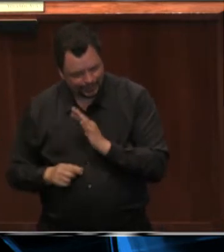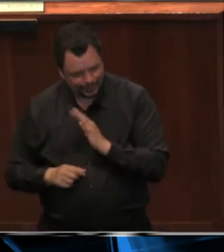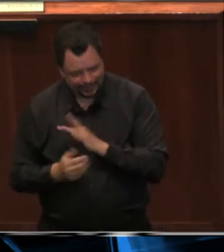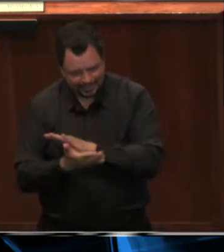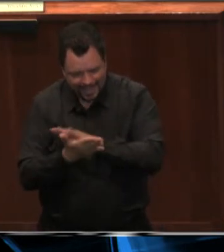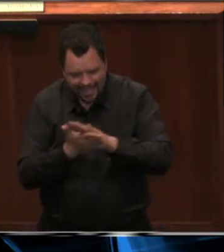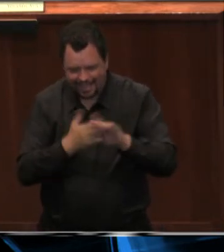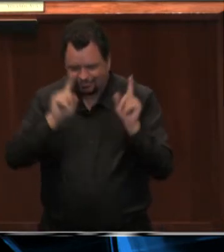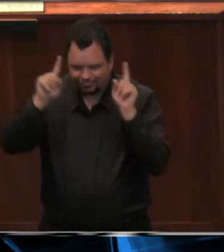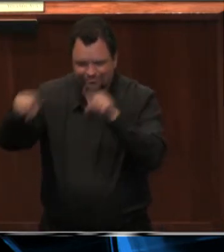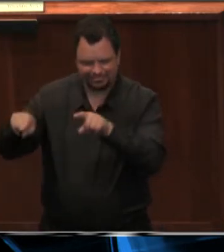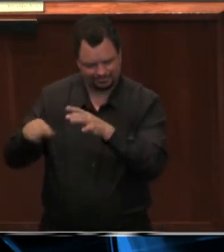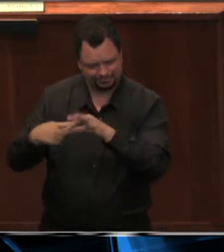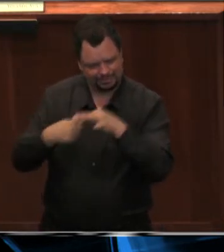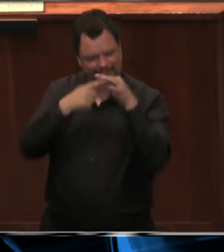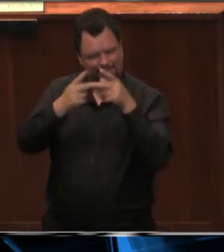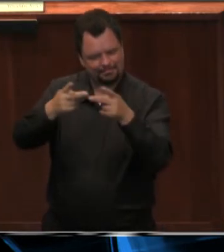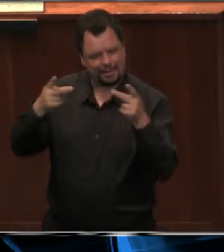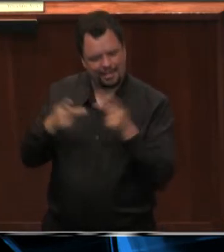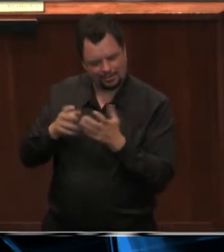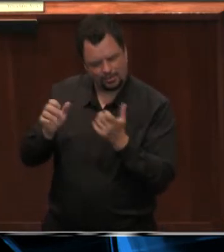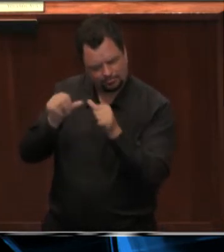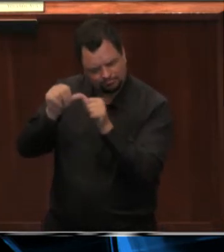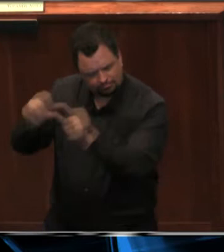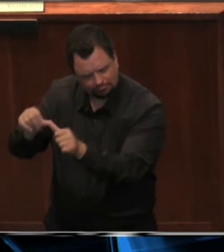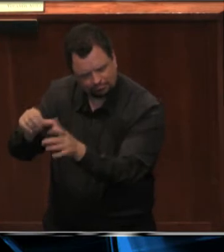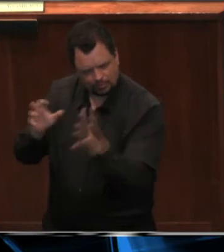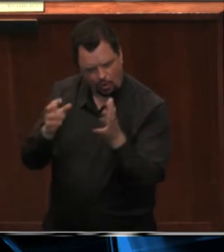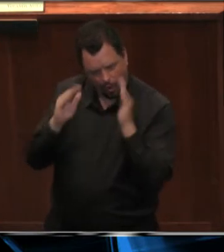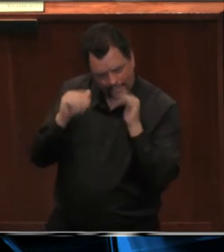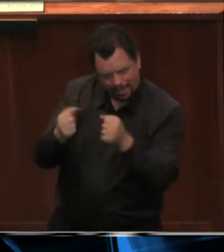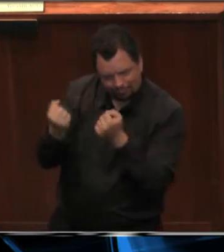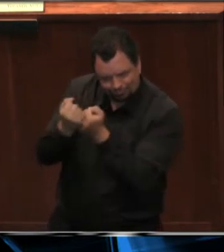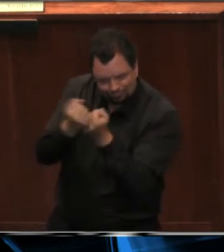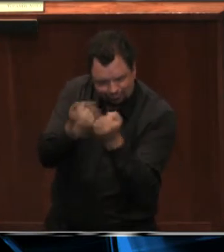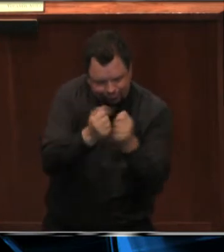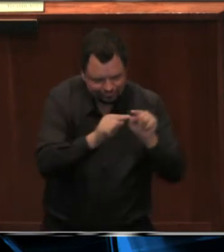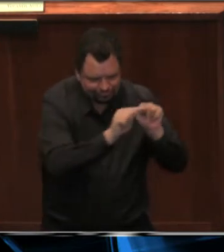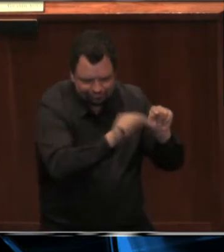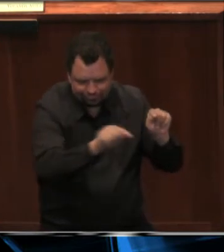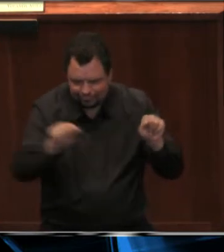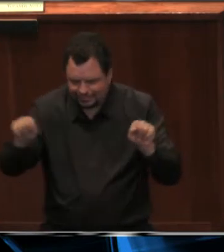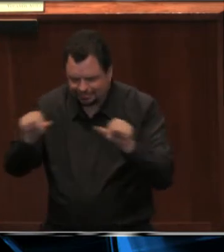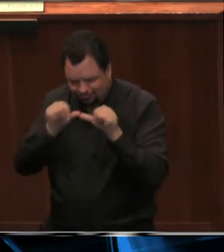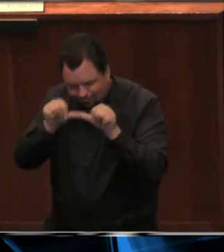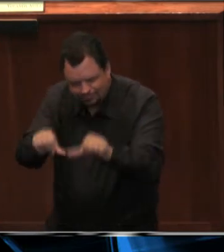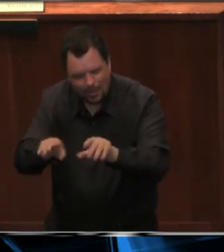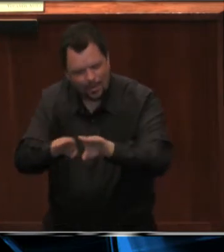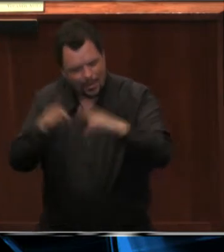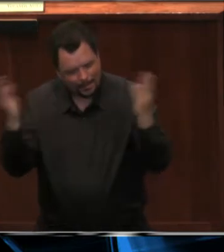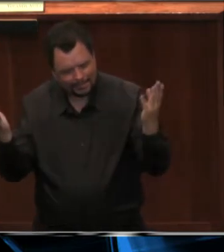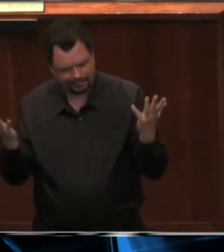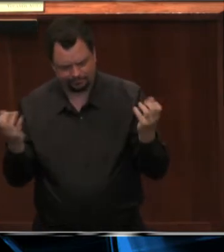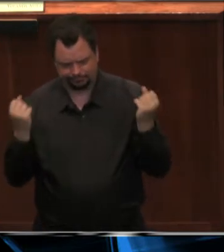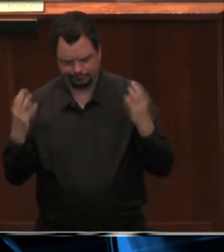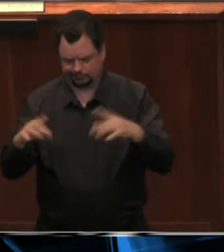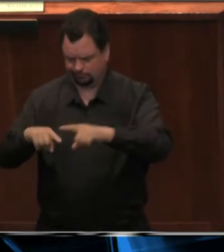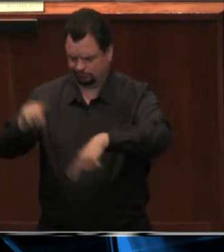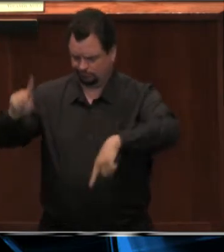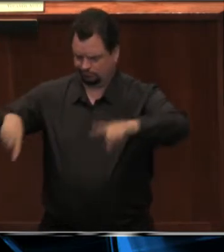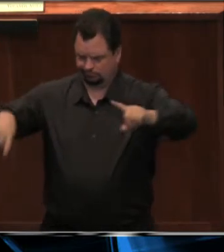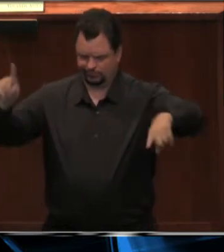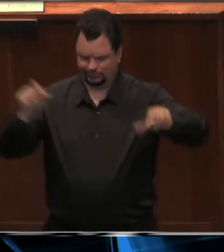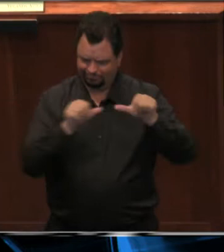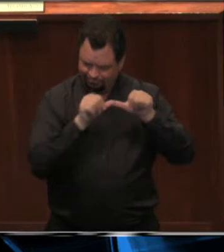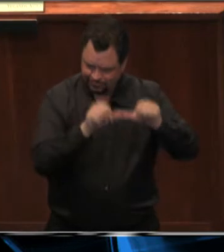that we put forth a variance to support them as well. And a multi-sector variance that allowed further opening of and growth of capacity